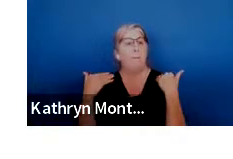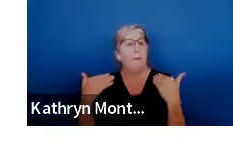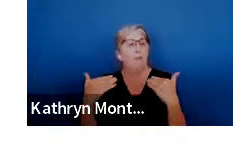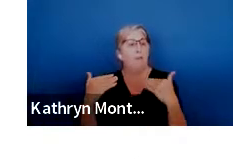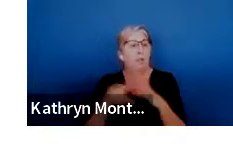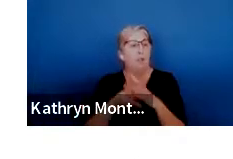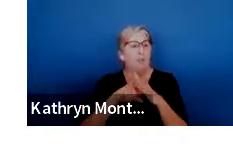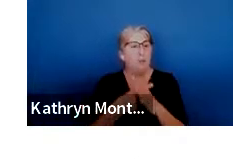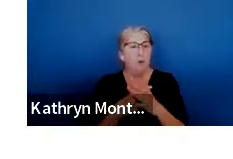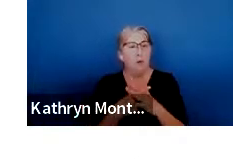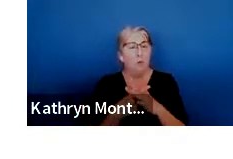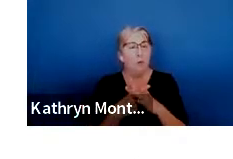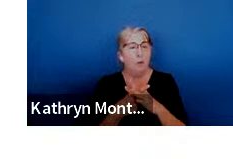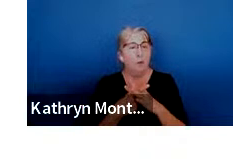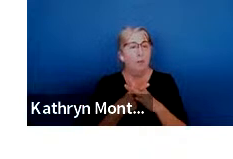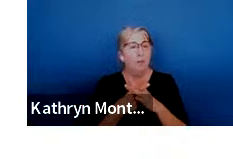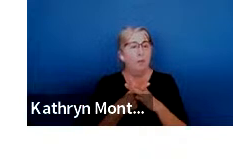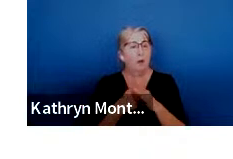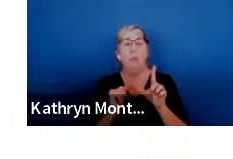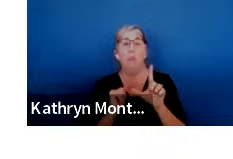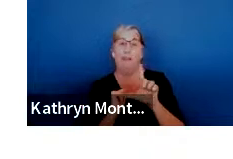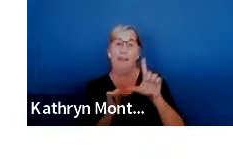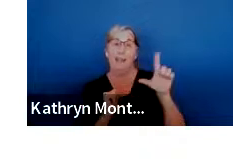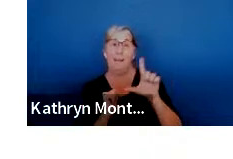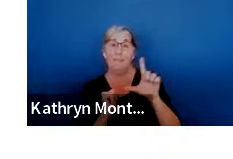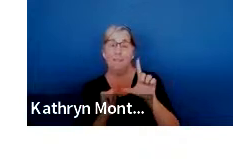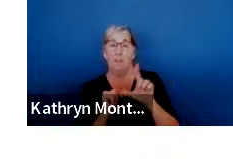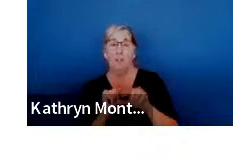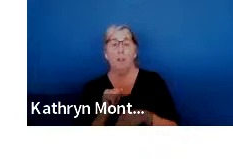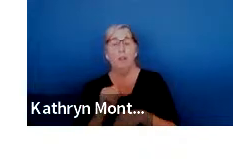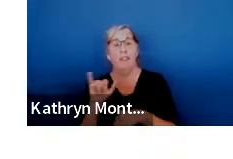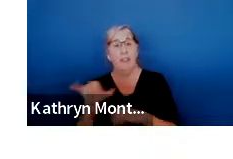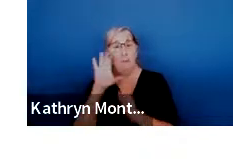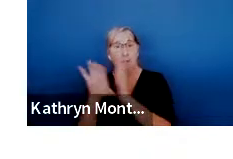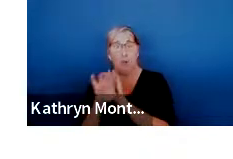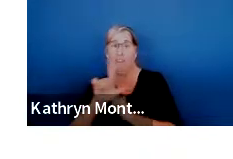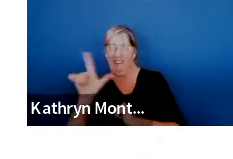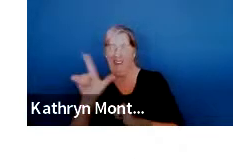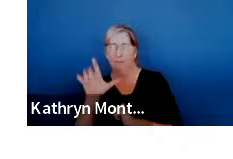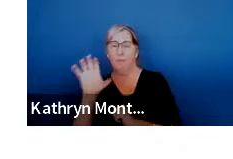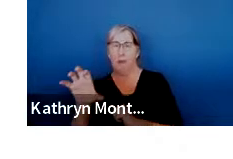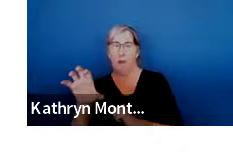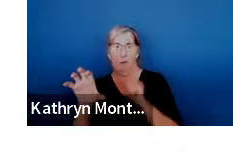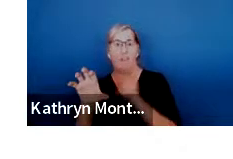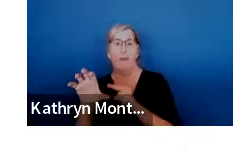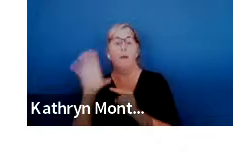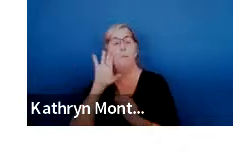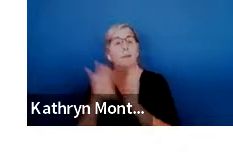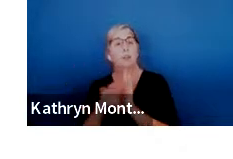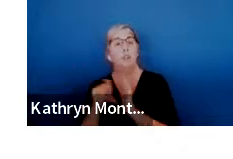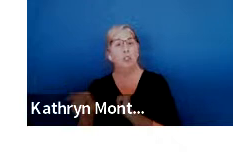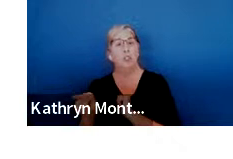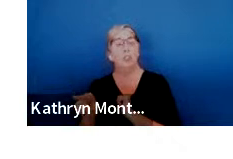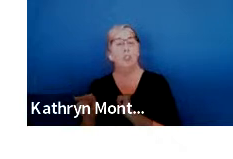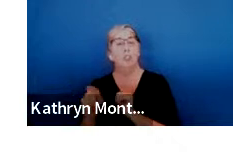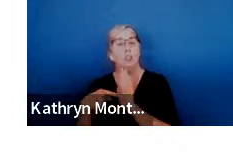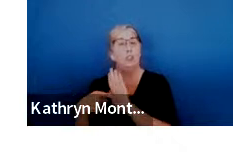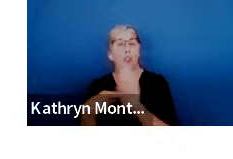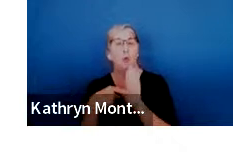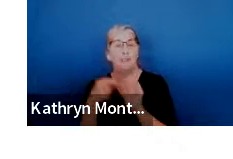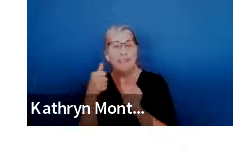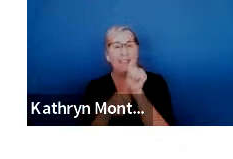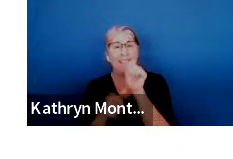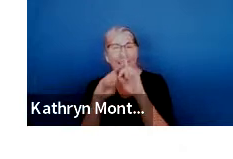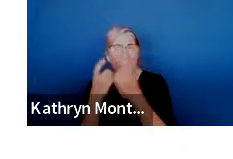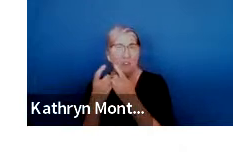kind of left slide. You can see that each district is to have the same number of residents,